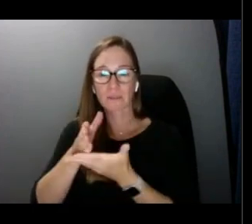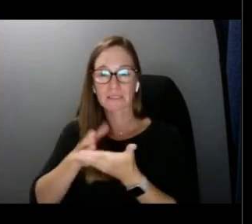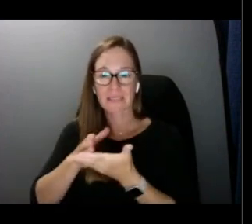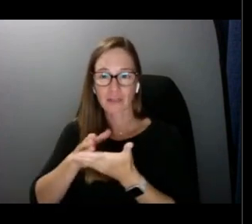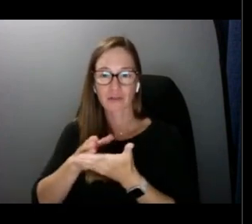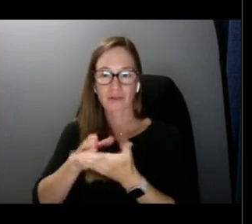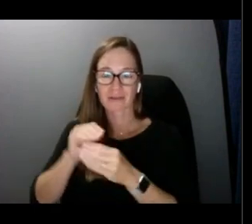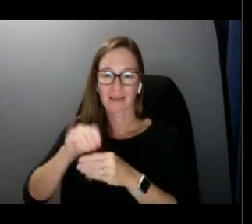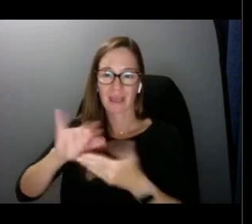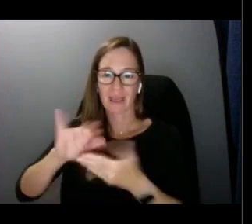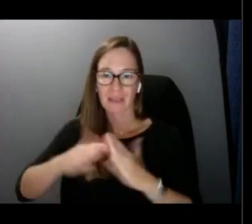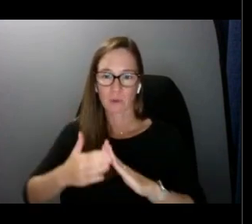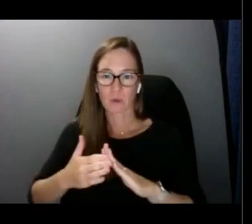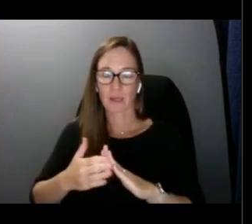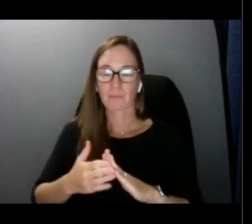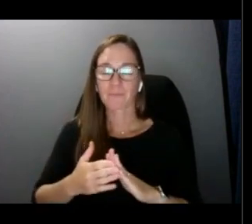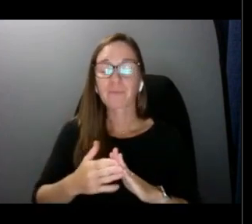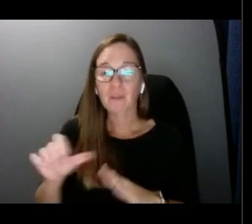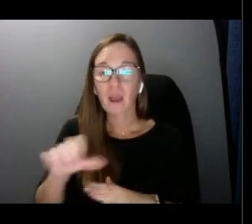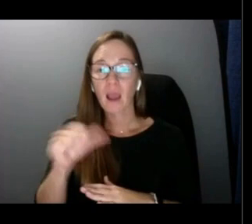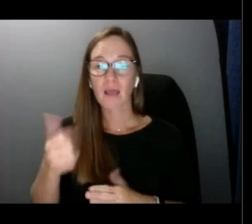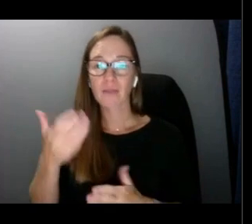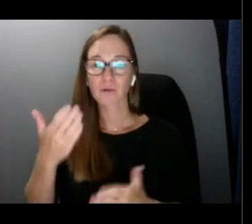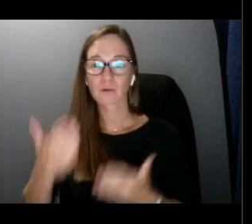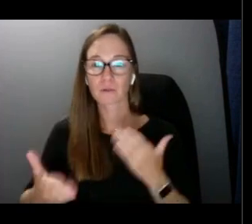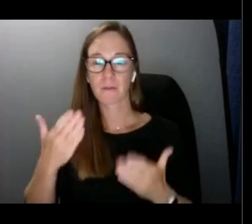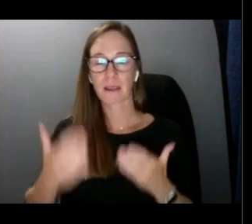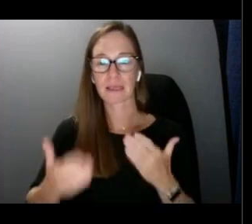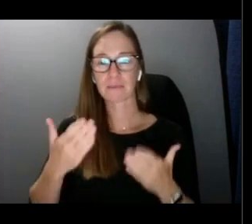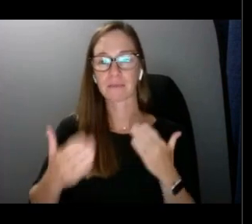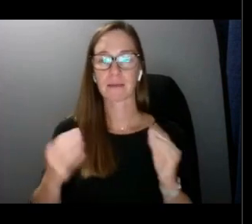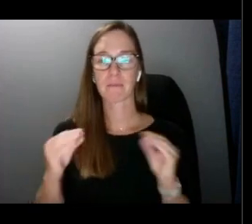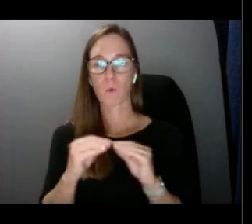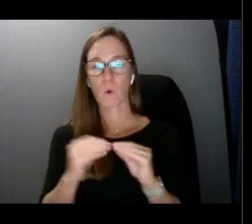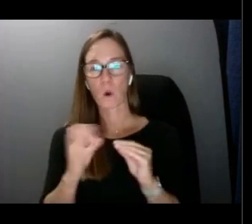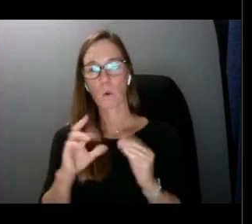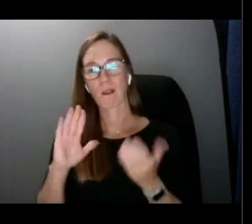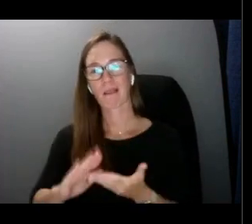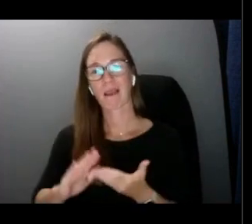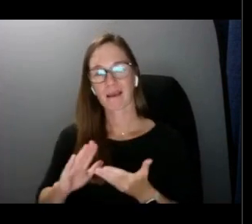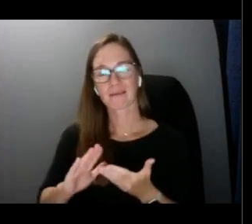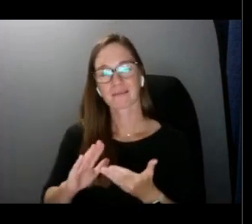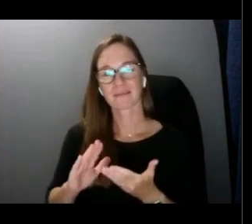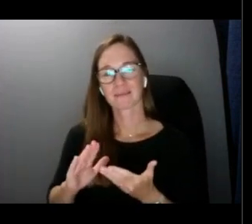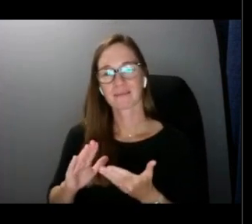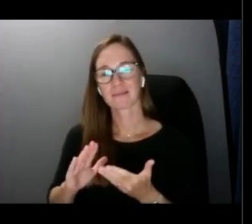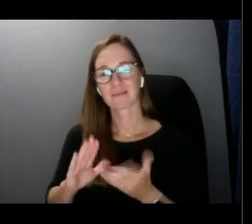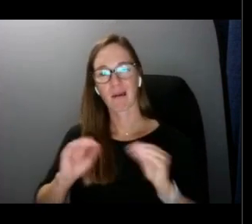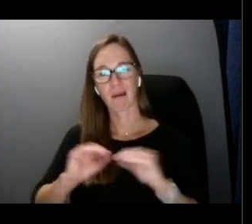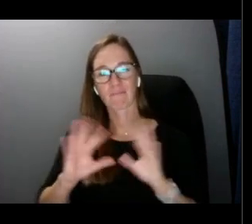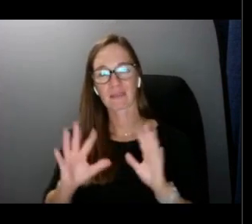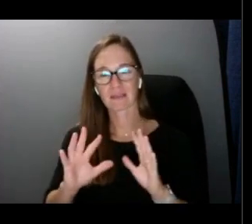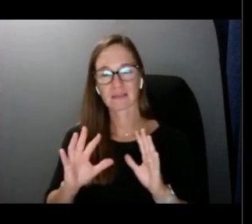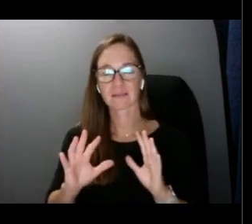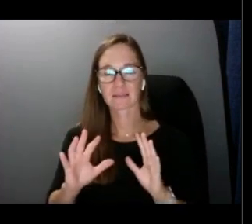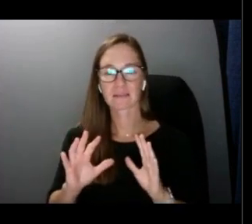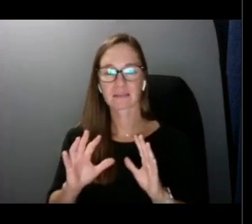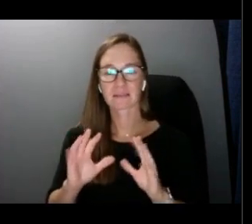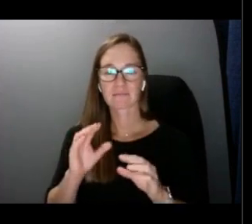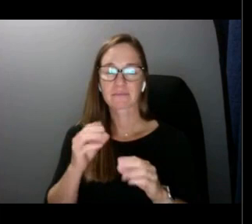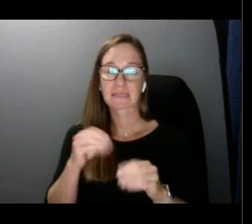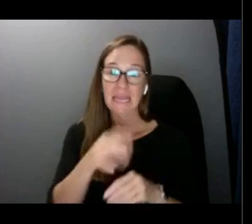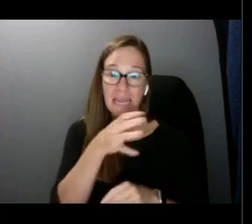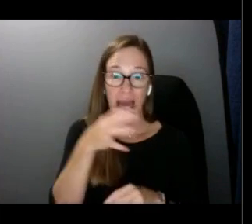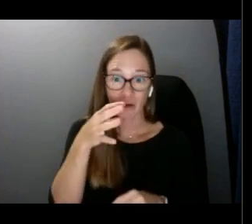therein. Others might be more or less of us obvious. Again, agriculture is